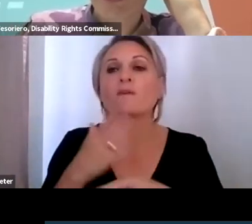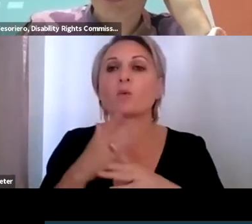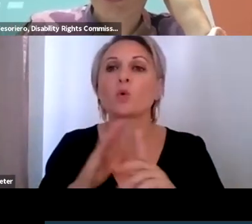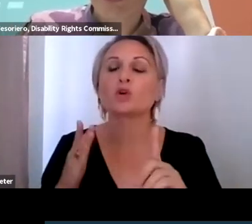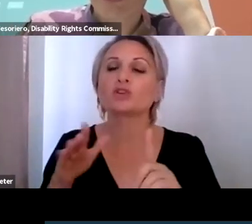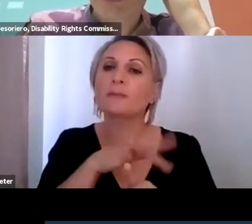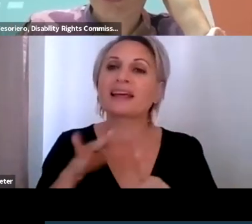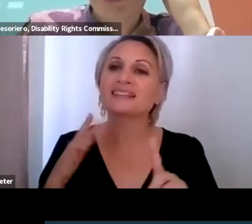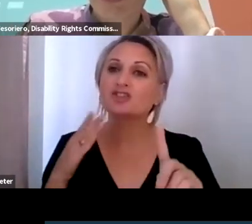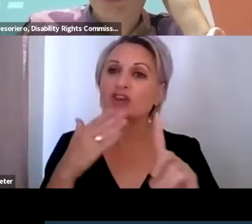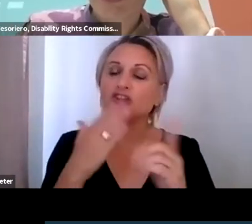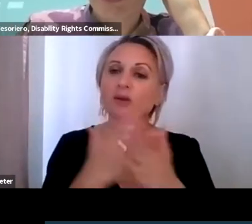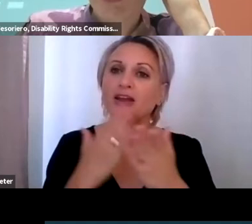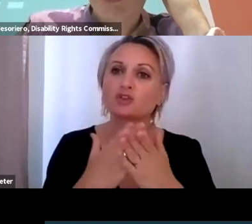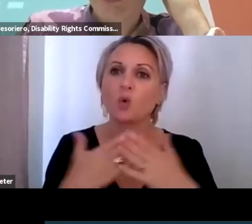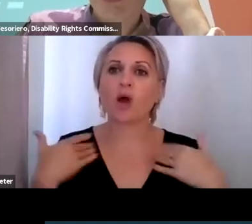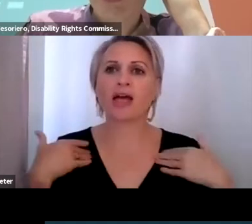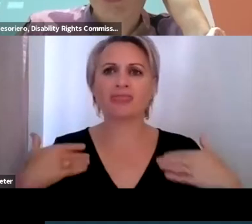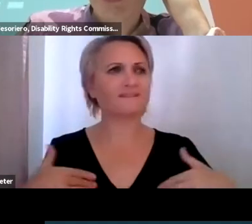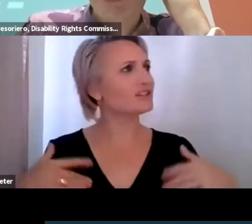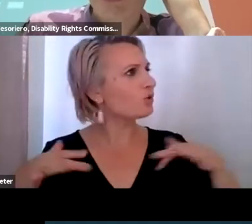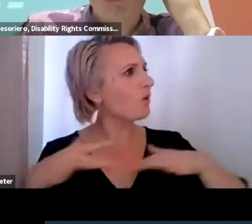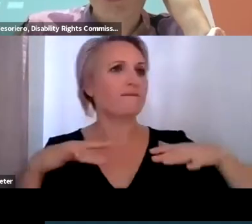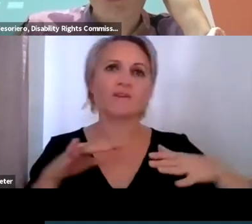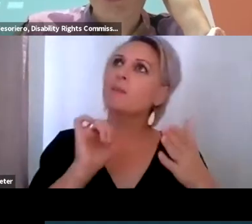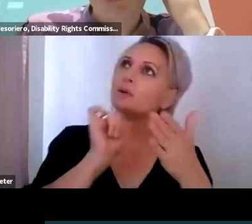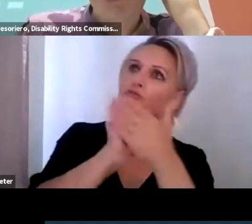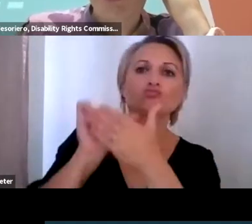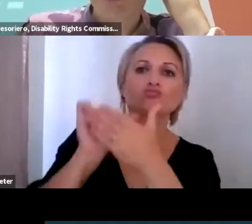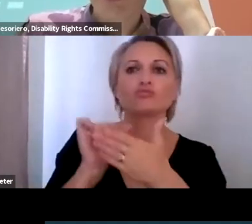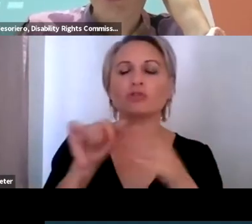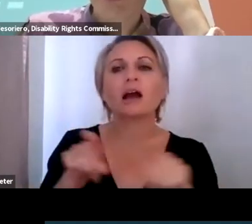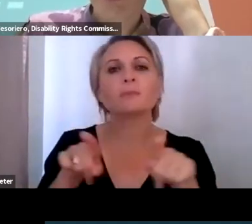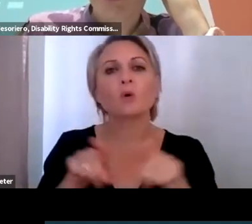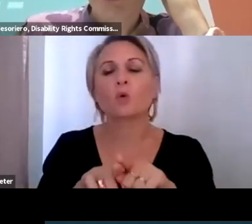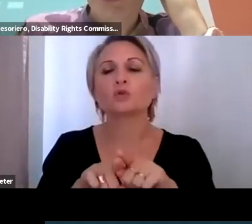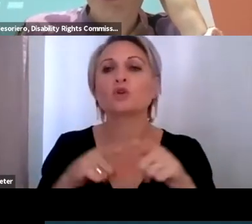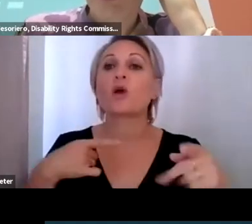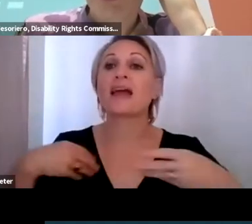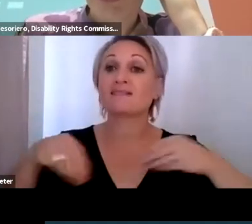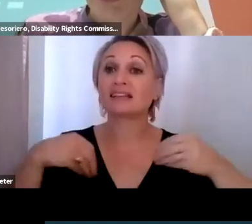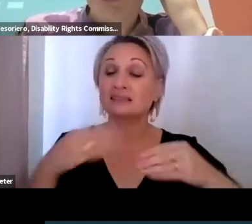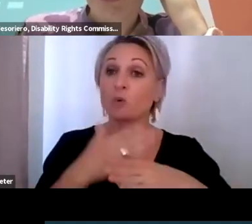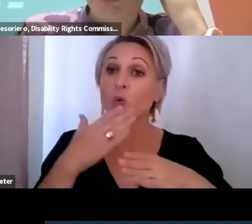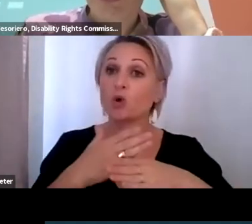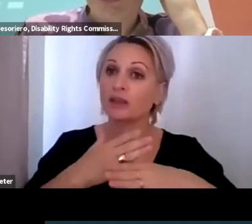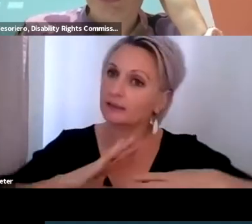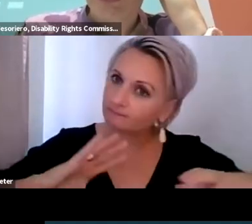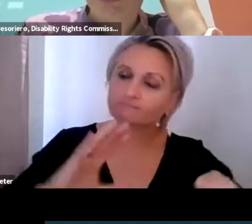physical environment right, but also to totally embrace flexible working, and we've certainly